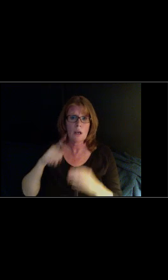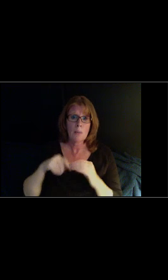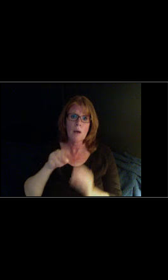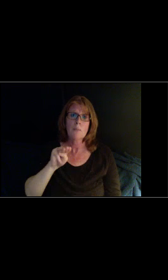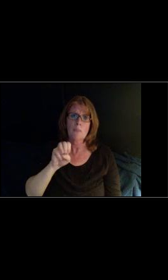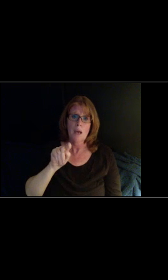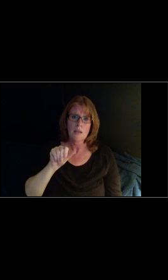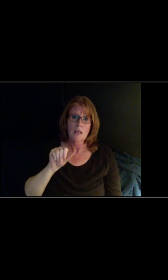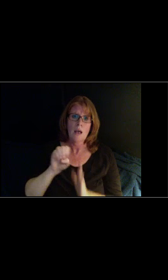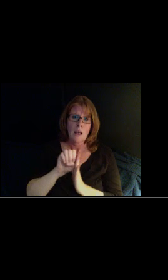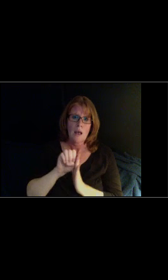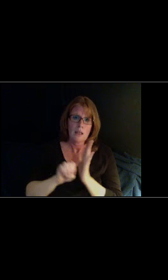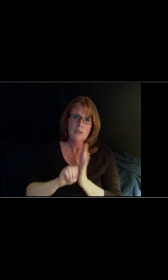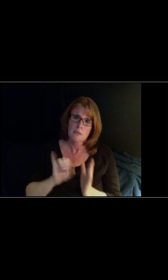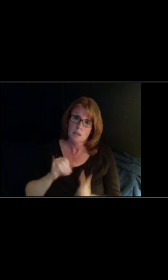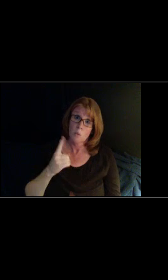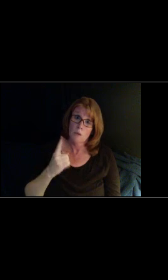Some examples